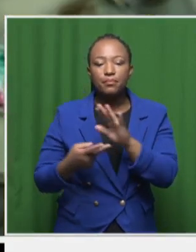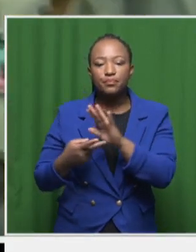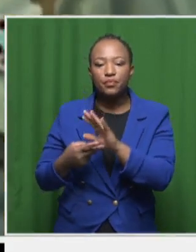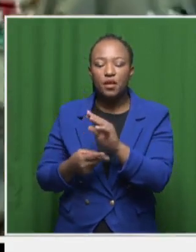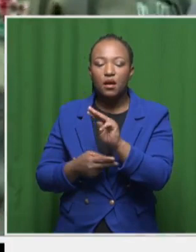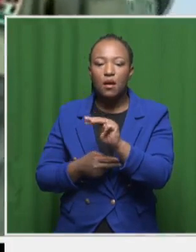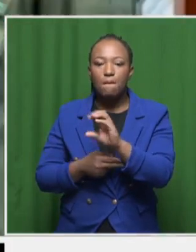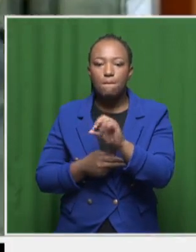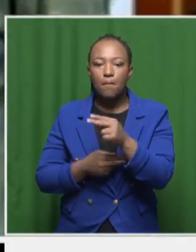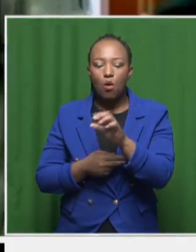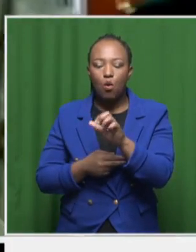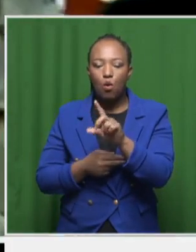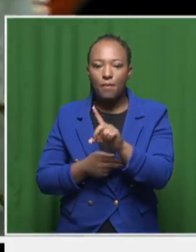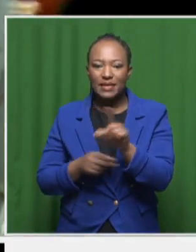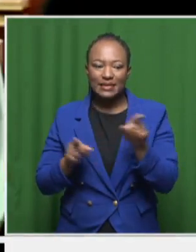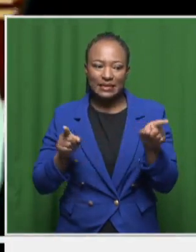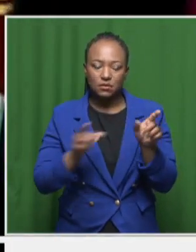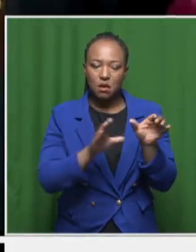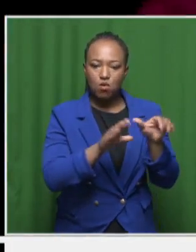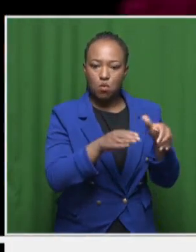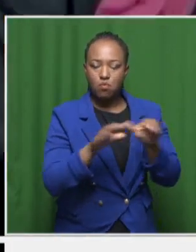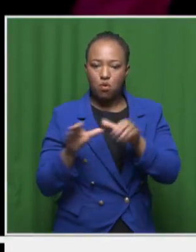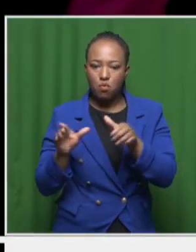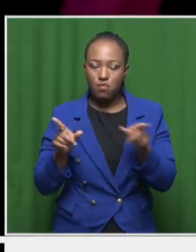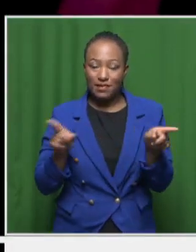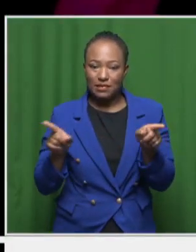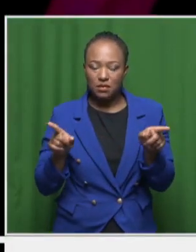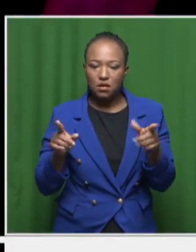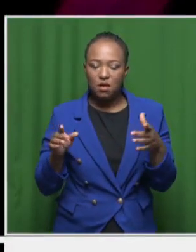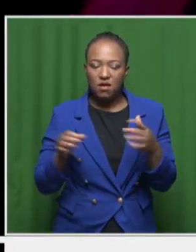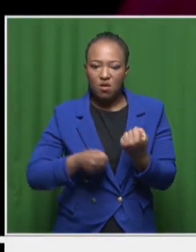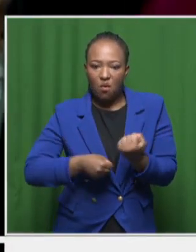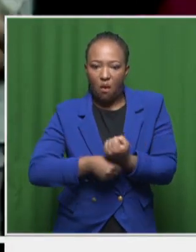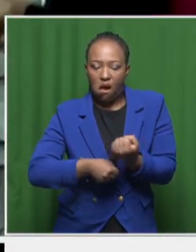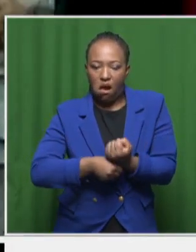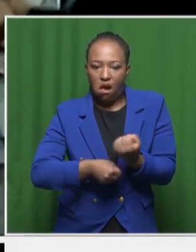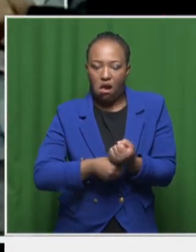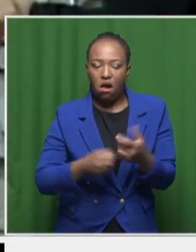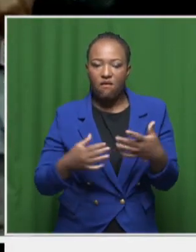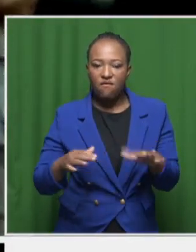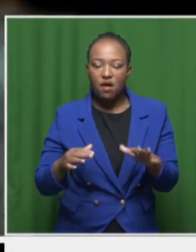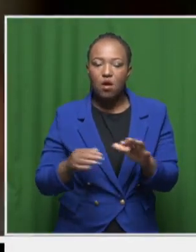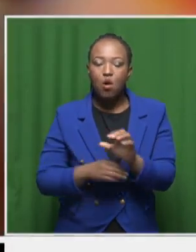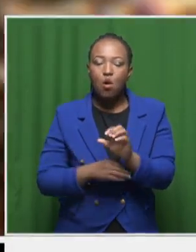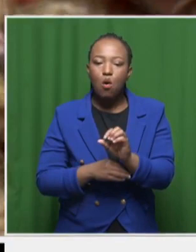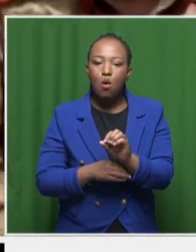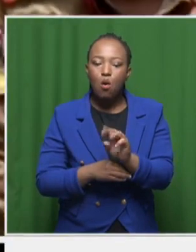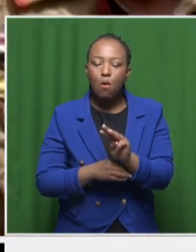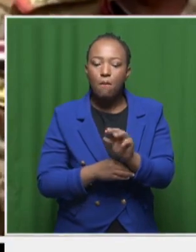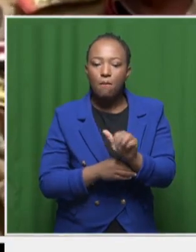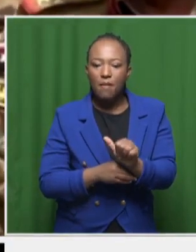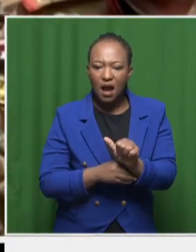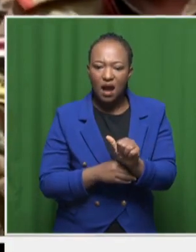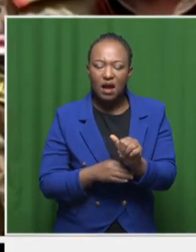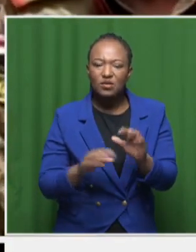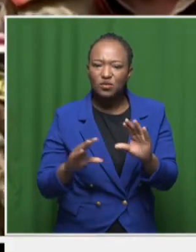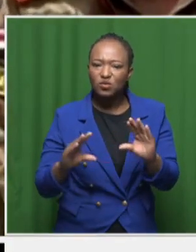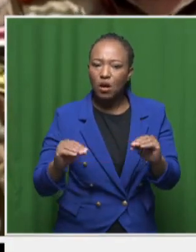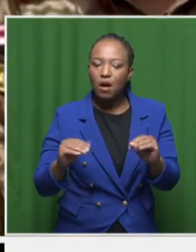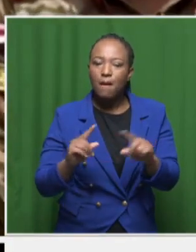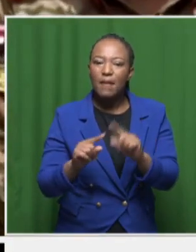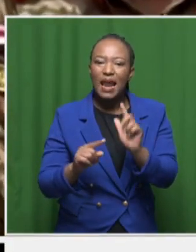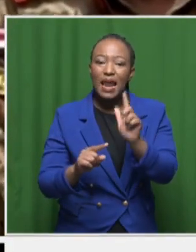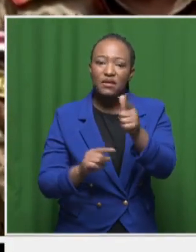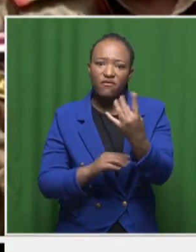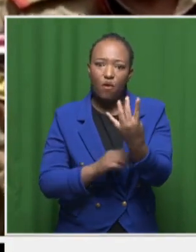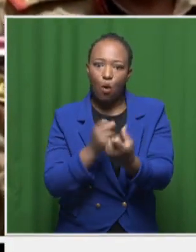who heads the Rapid Support Forces, worked in tandem to oust former leader Omar al-Bashir, only to turn against each other 4